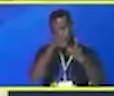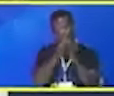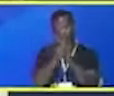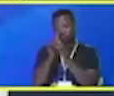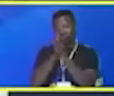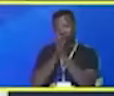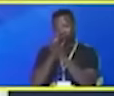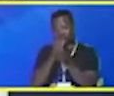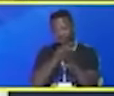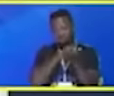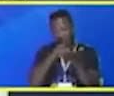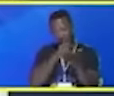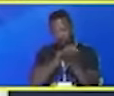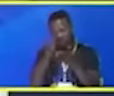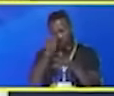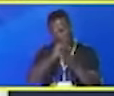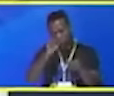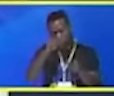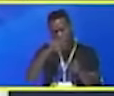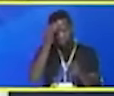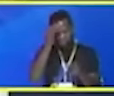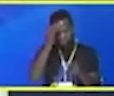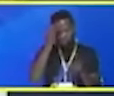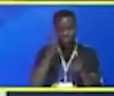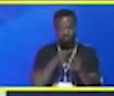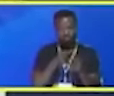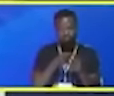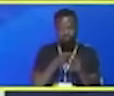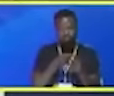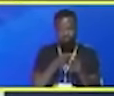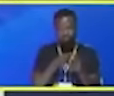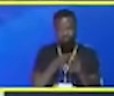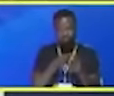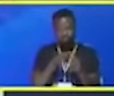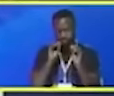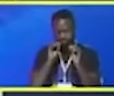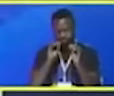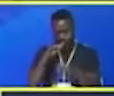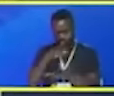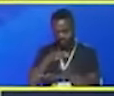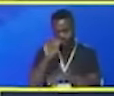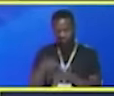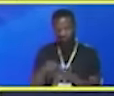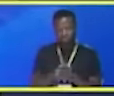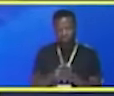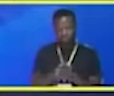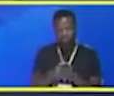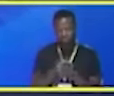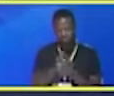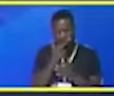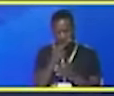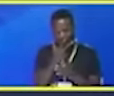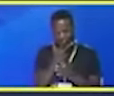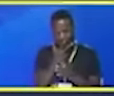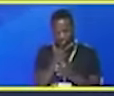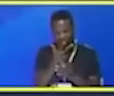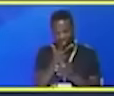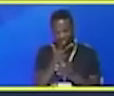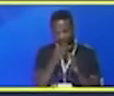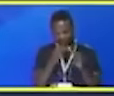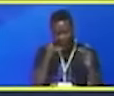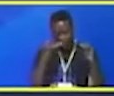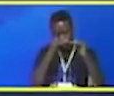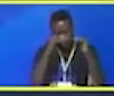the saints to know. And this will be my teaching tonight. Three dimensions.